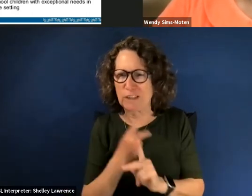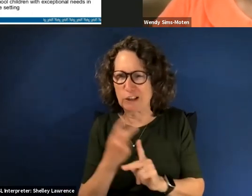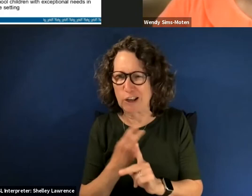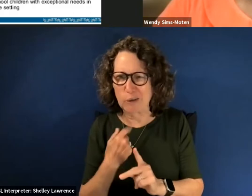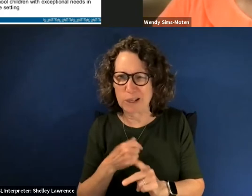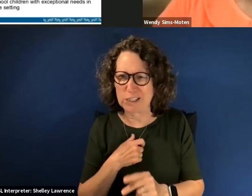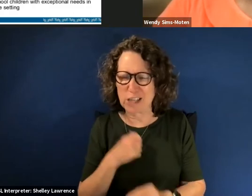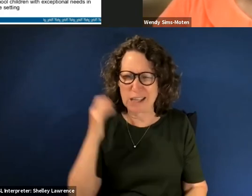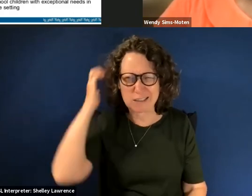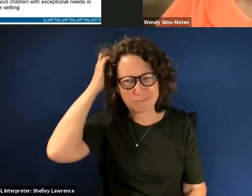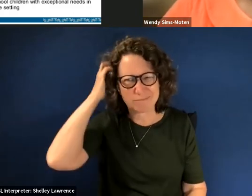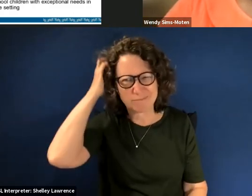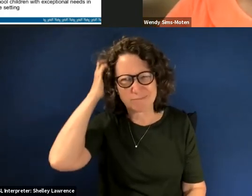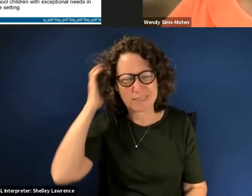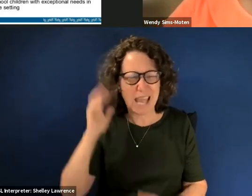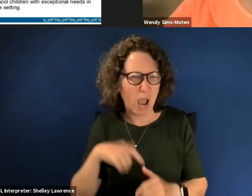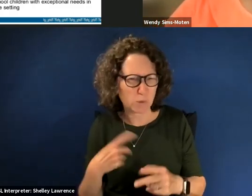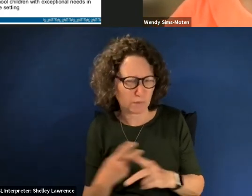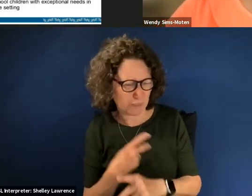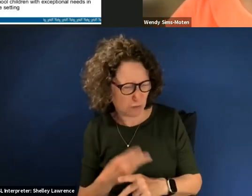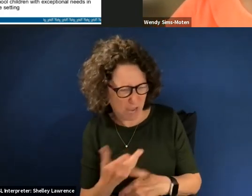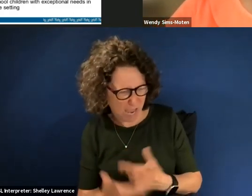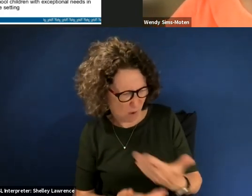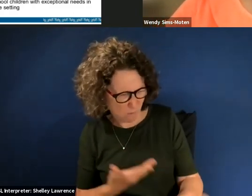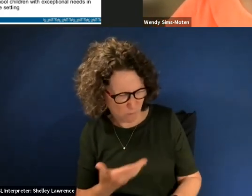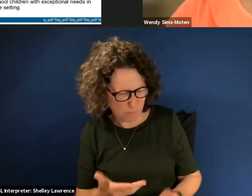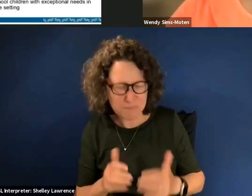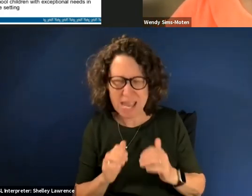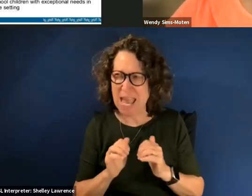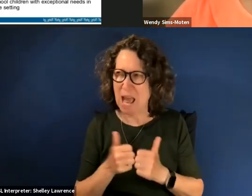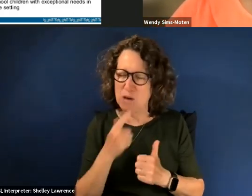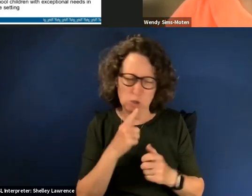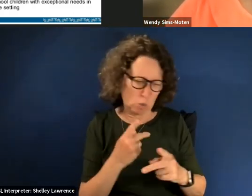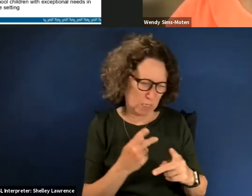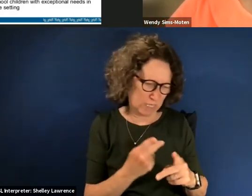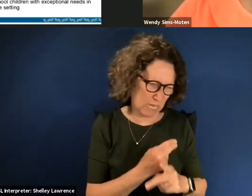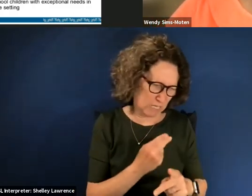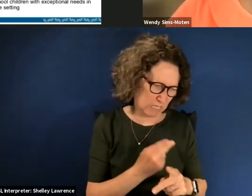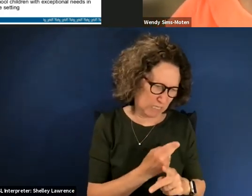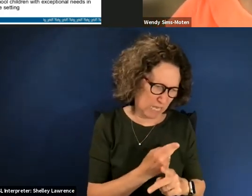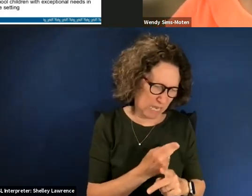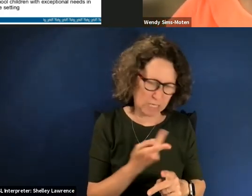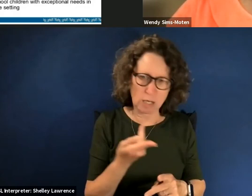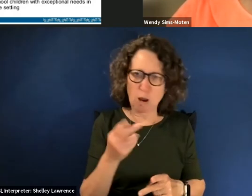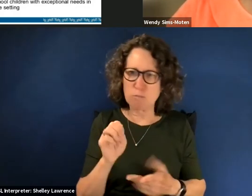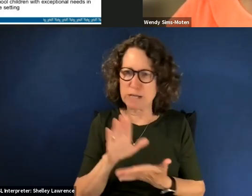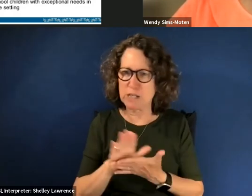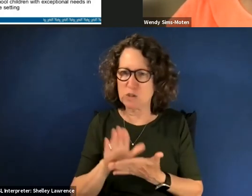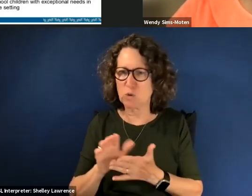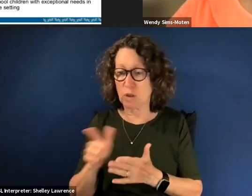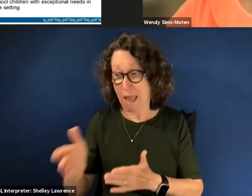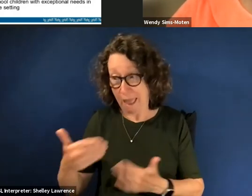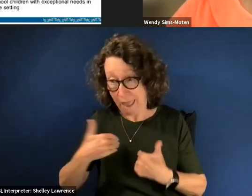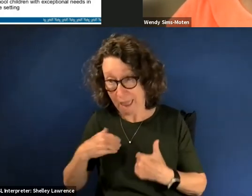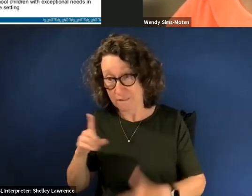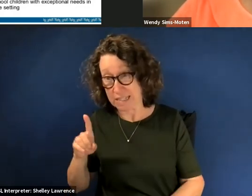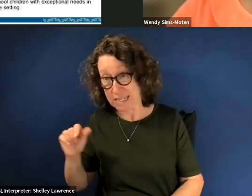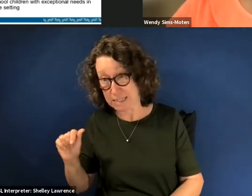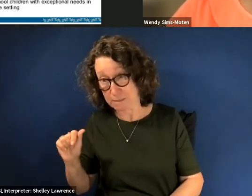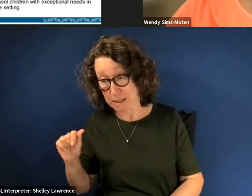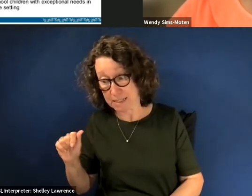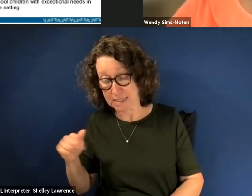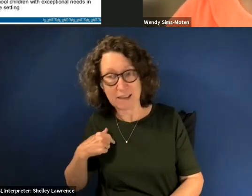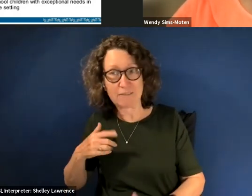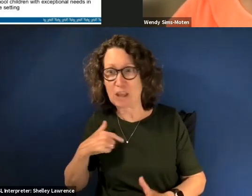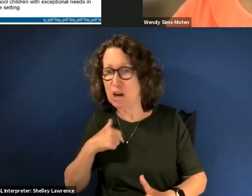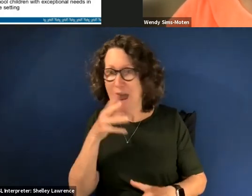all kind of had difficulty figuring out, was how do you calculate preschoolers with disabilities if they're